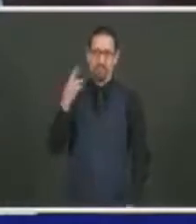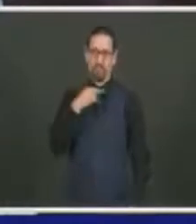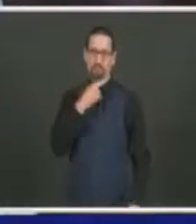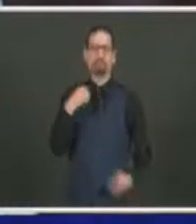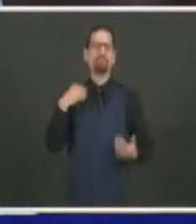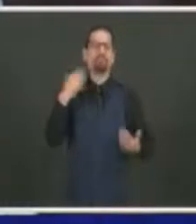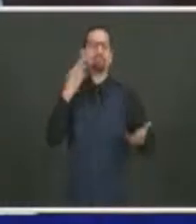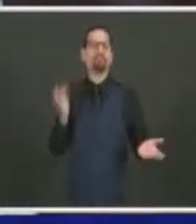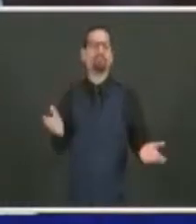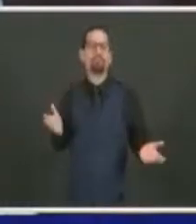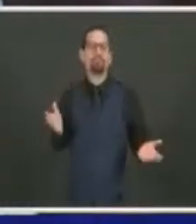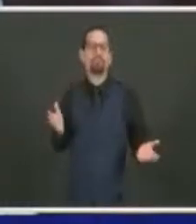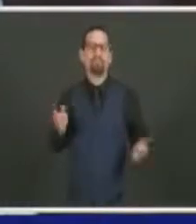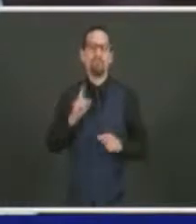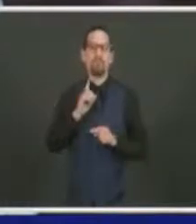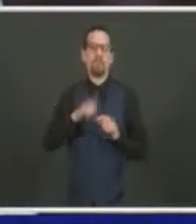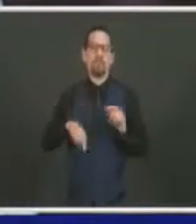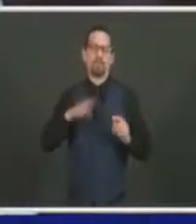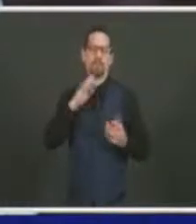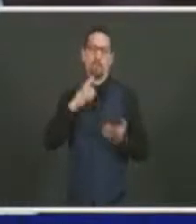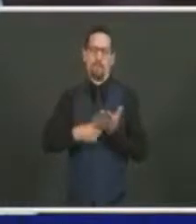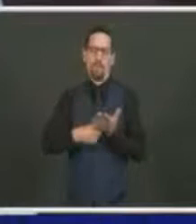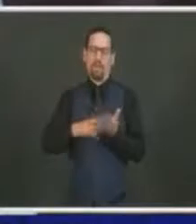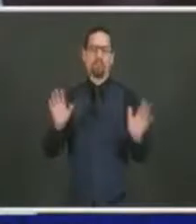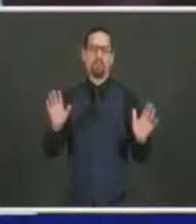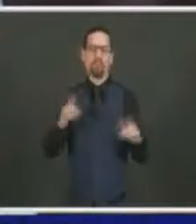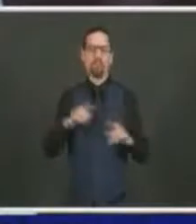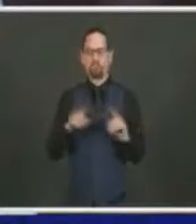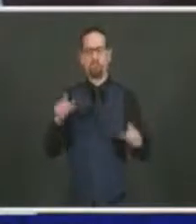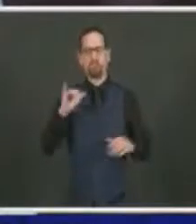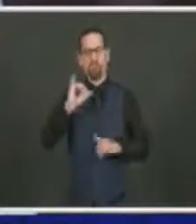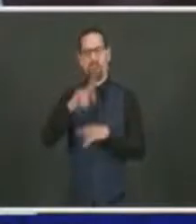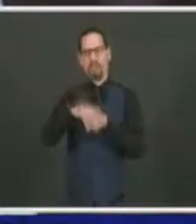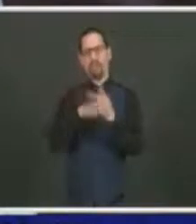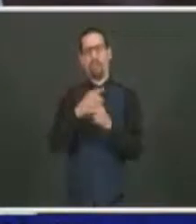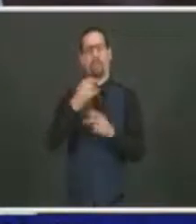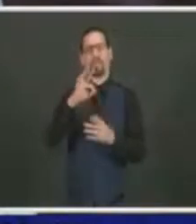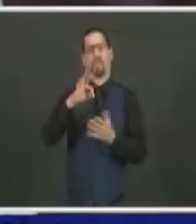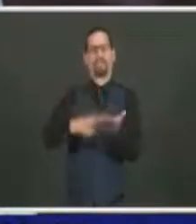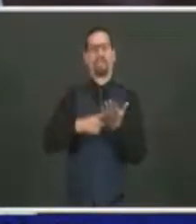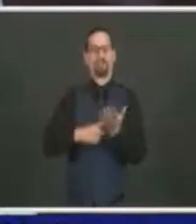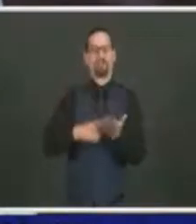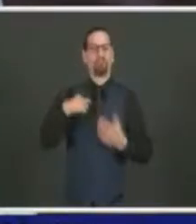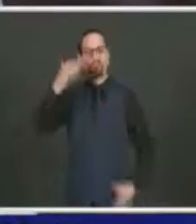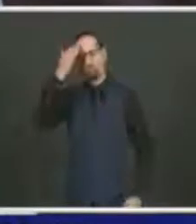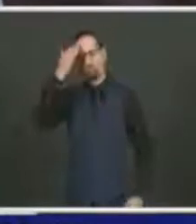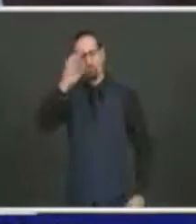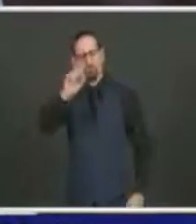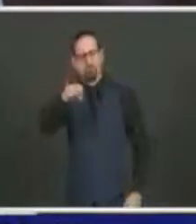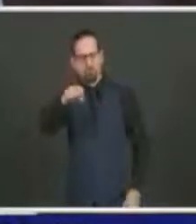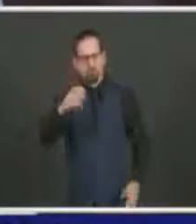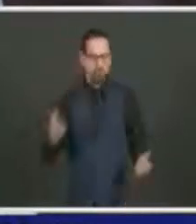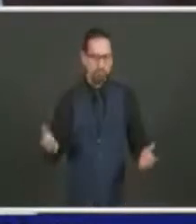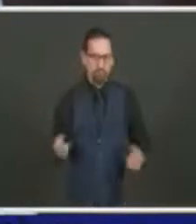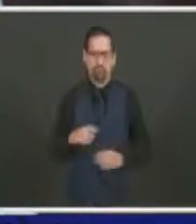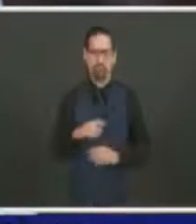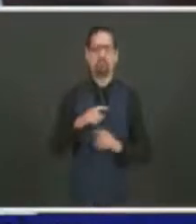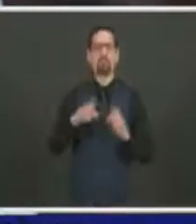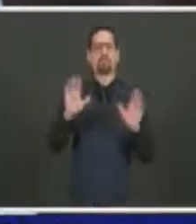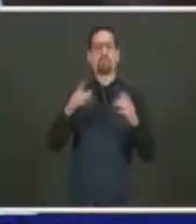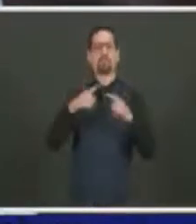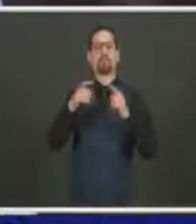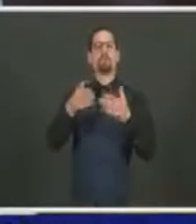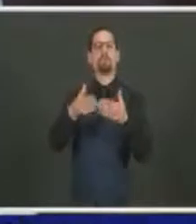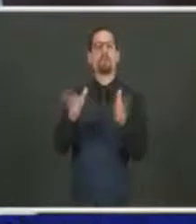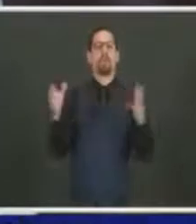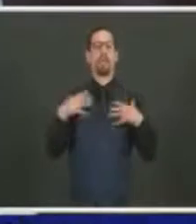particular communities, but they are the types of conversations that we are engaging in. From a public health perspective, we often work